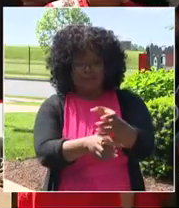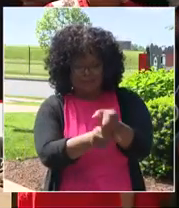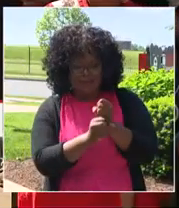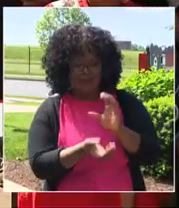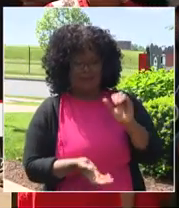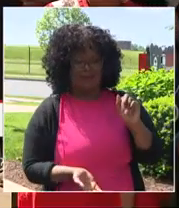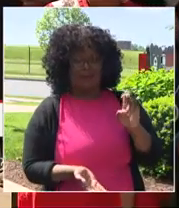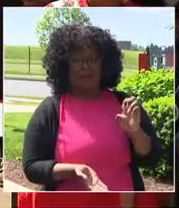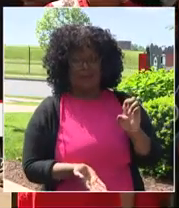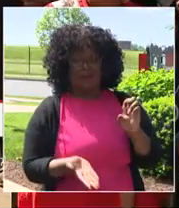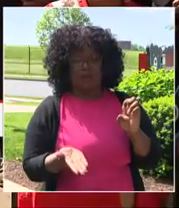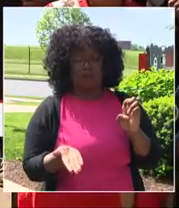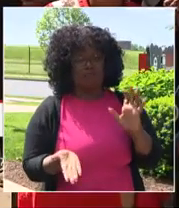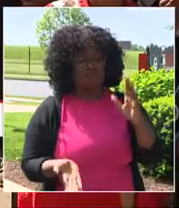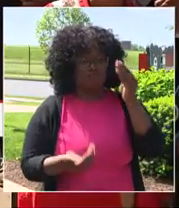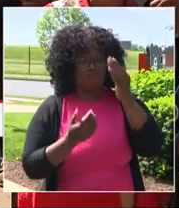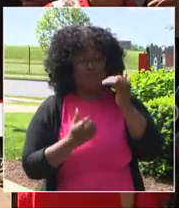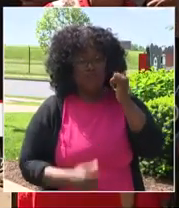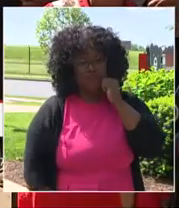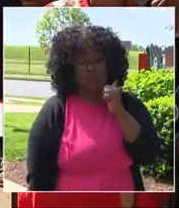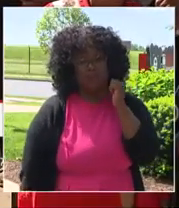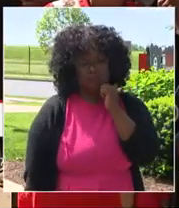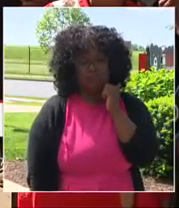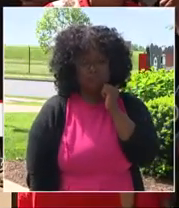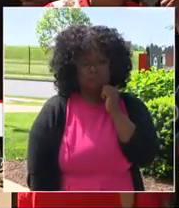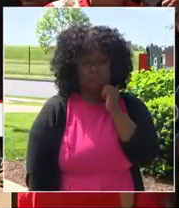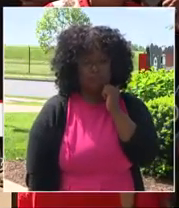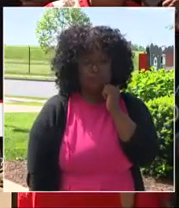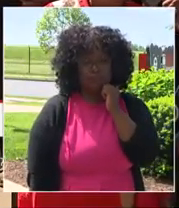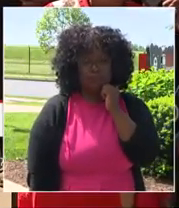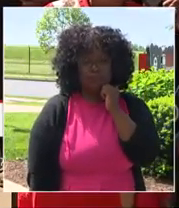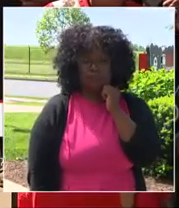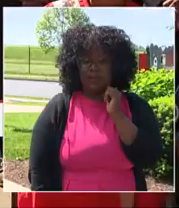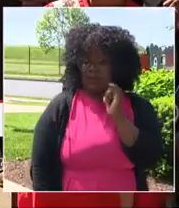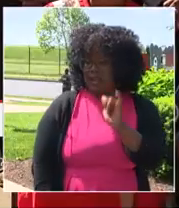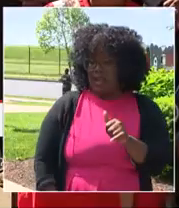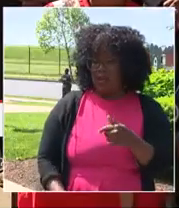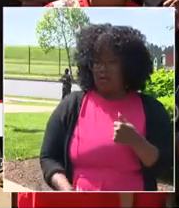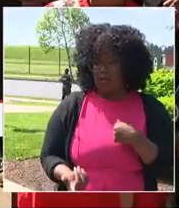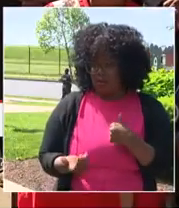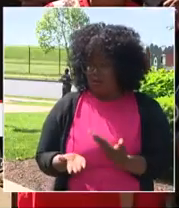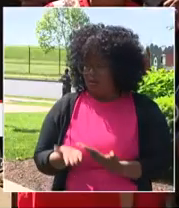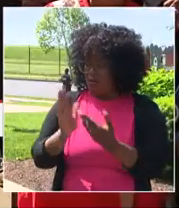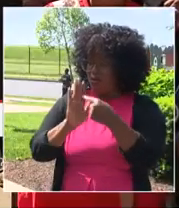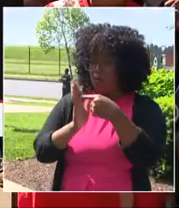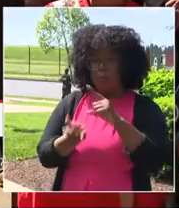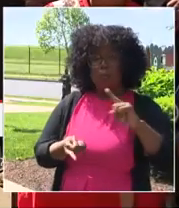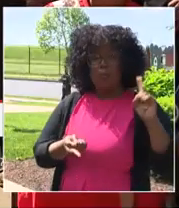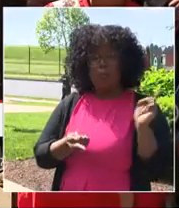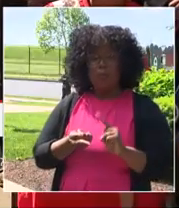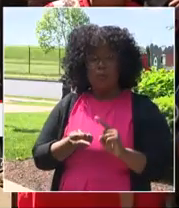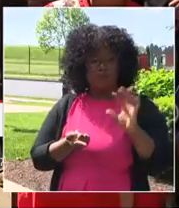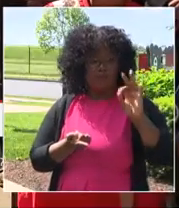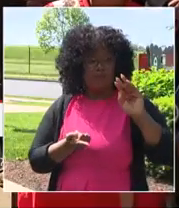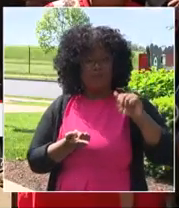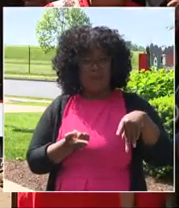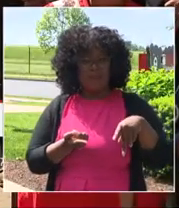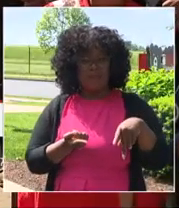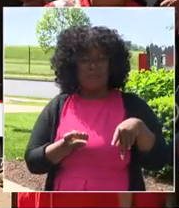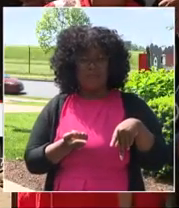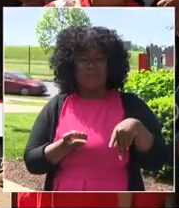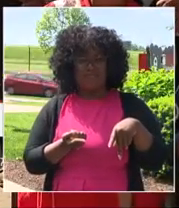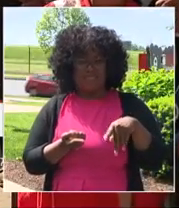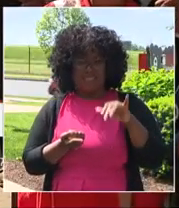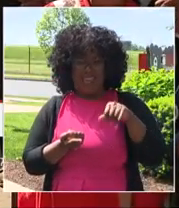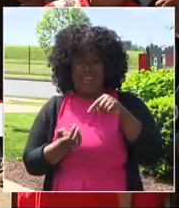day. The proposal to reduce D.C.'s FMAP is the latest in a series of